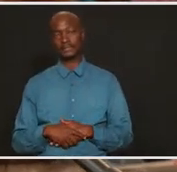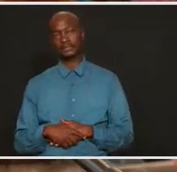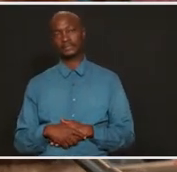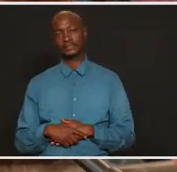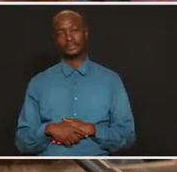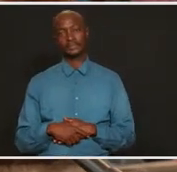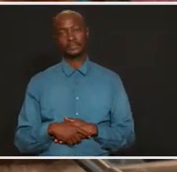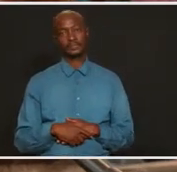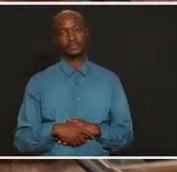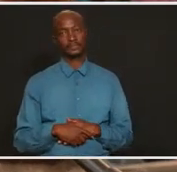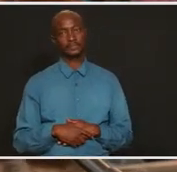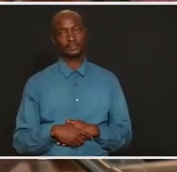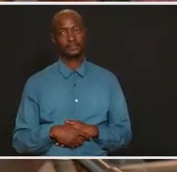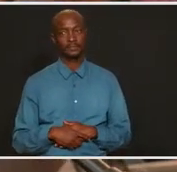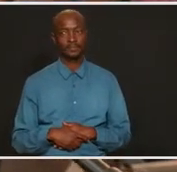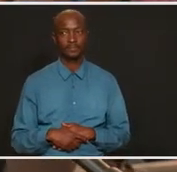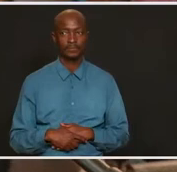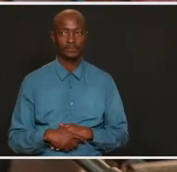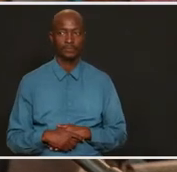um